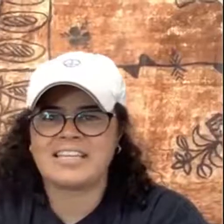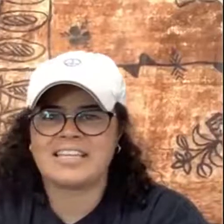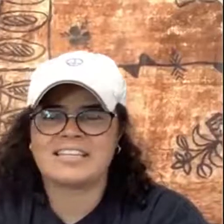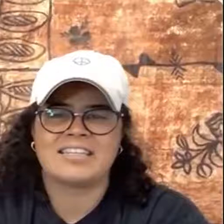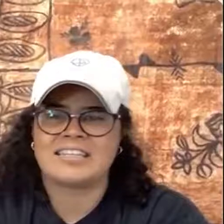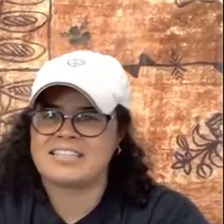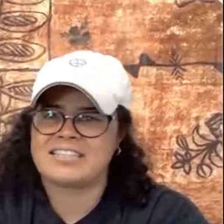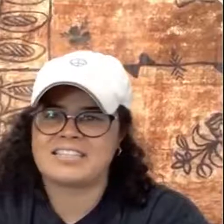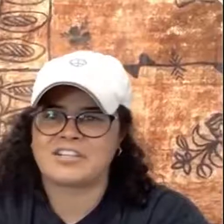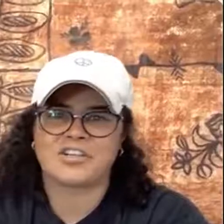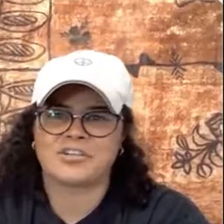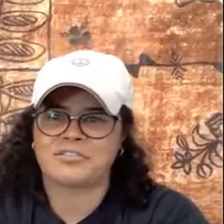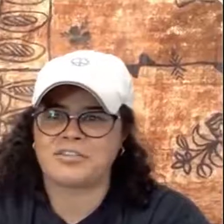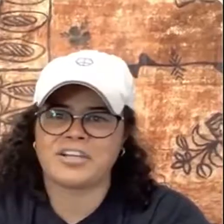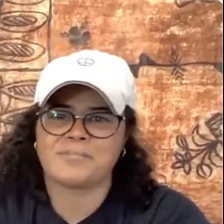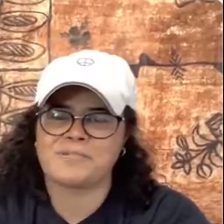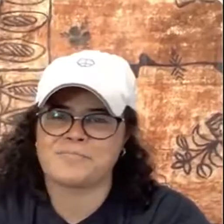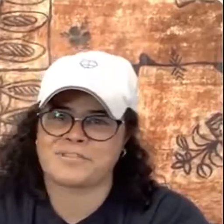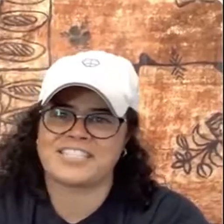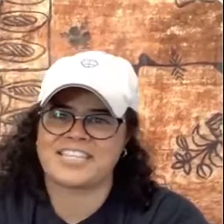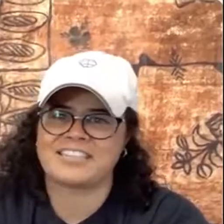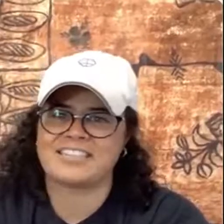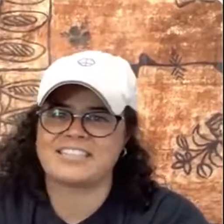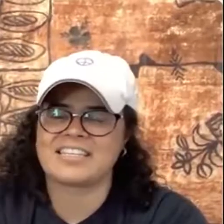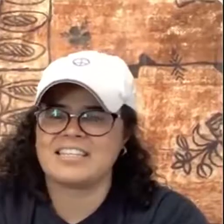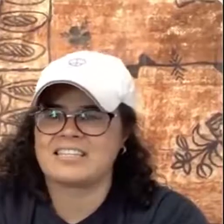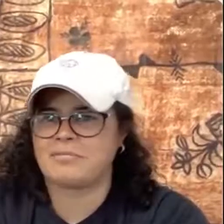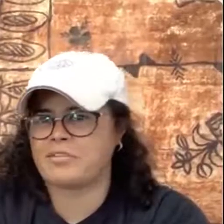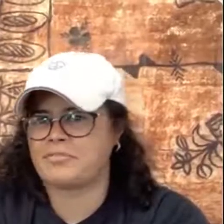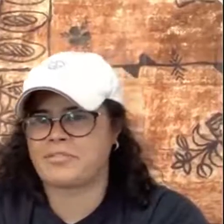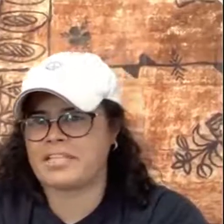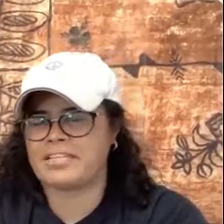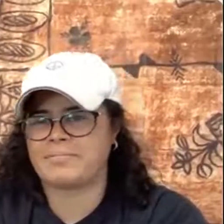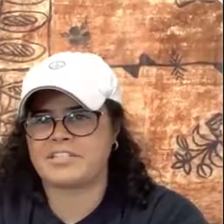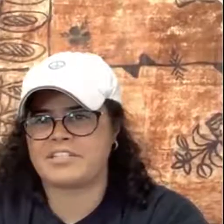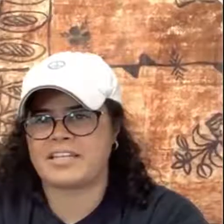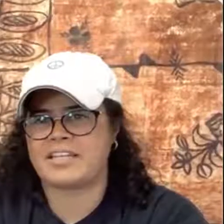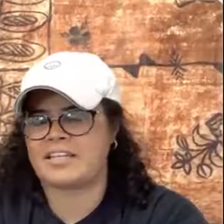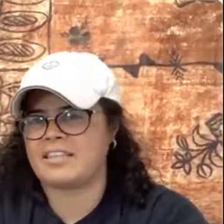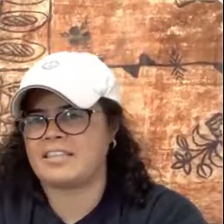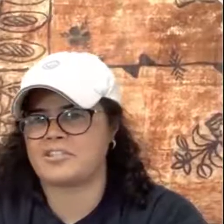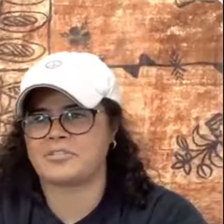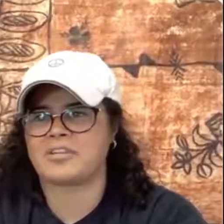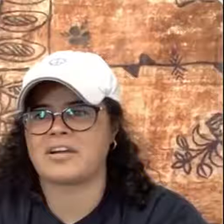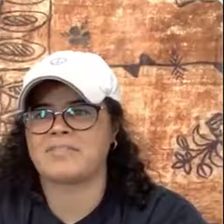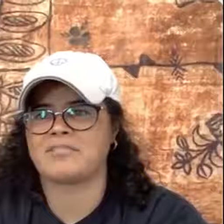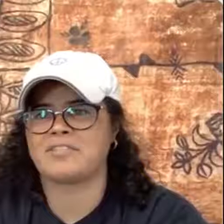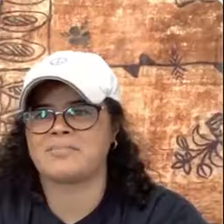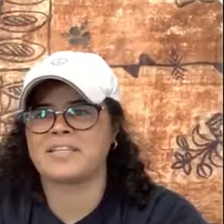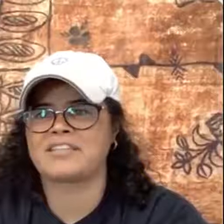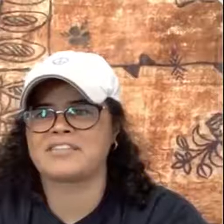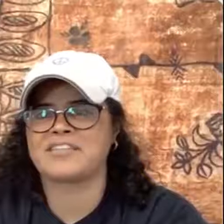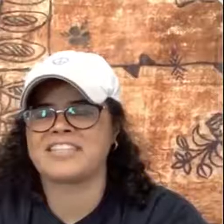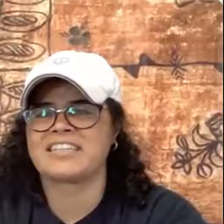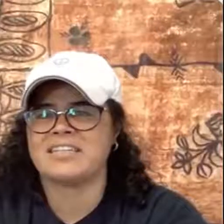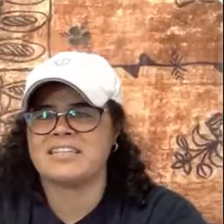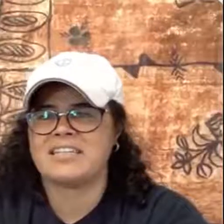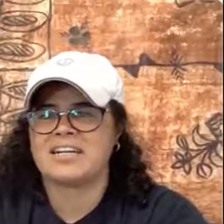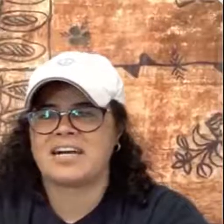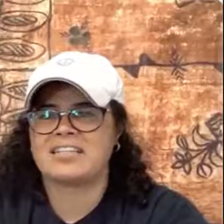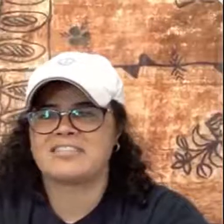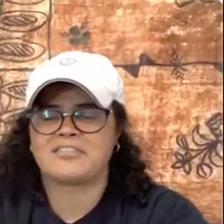taking in these incredible presenters that we've really appreciated in the short time that we've been